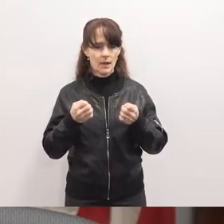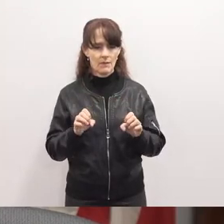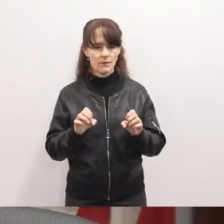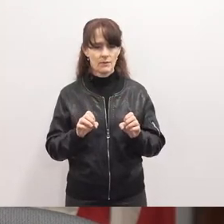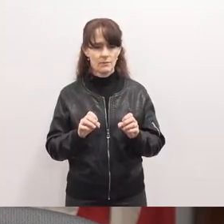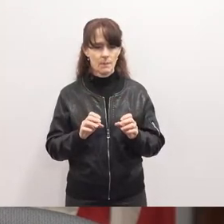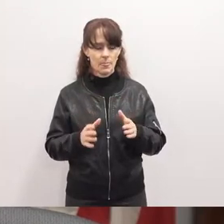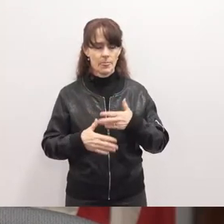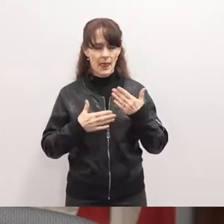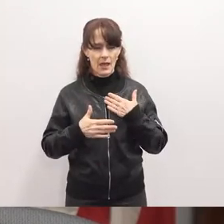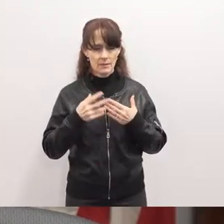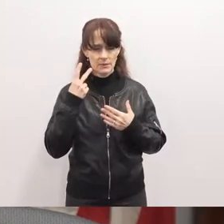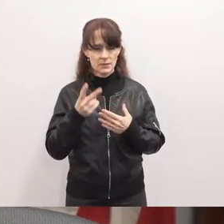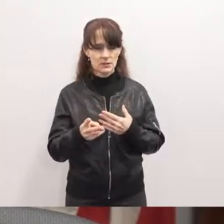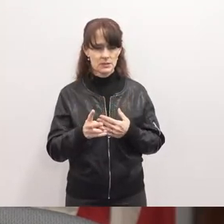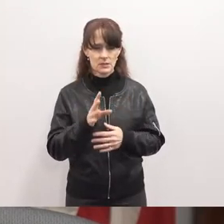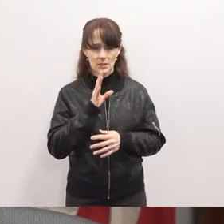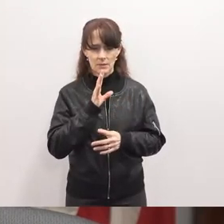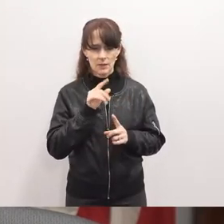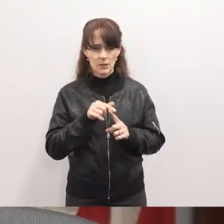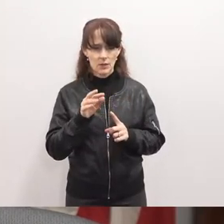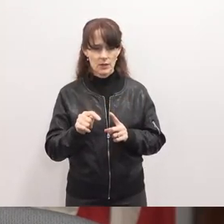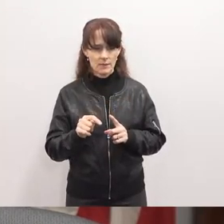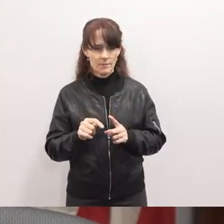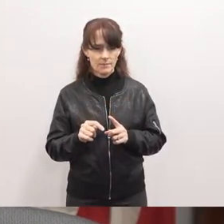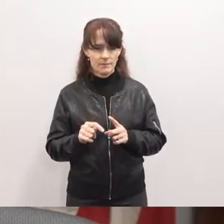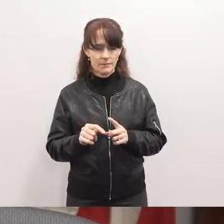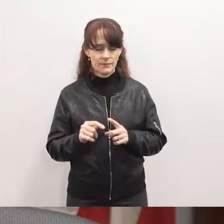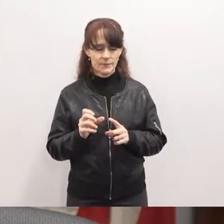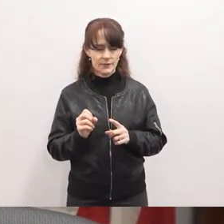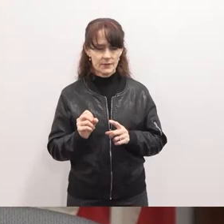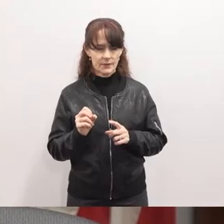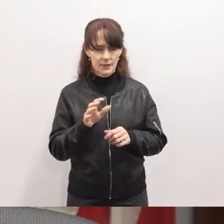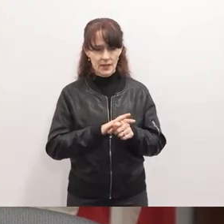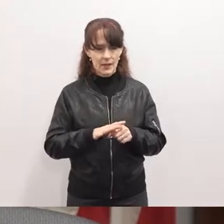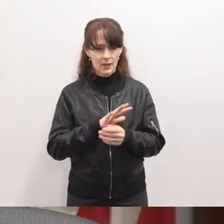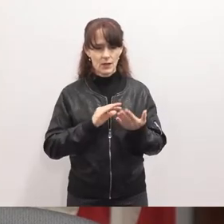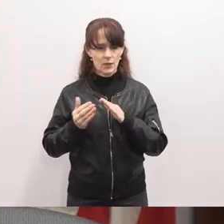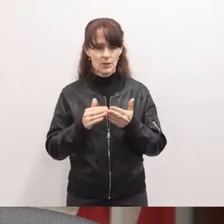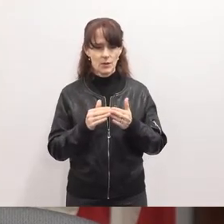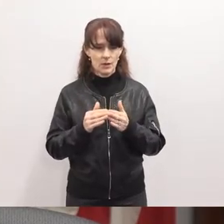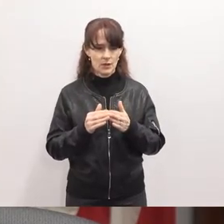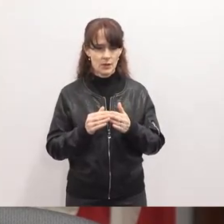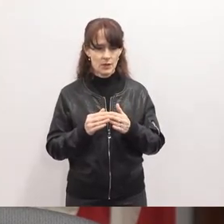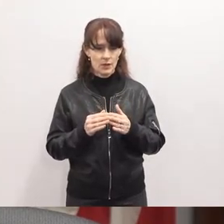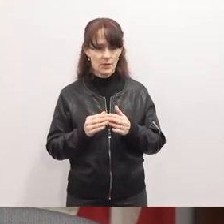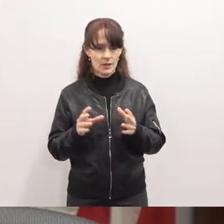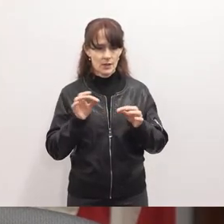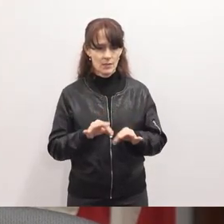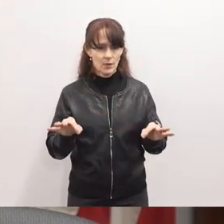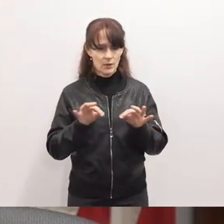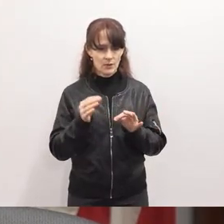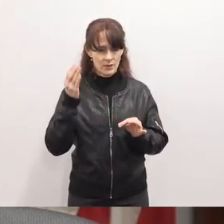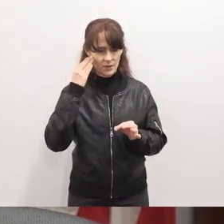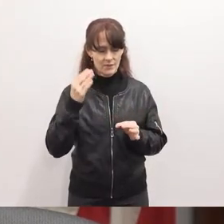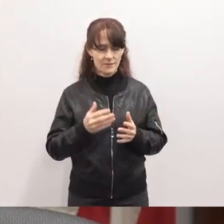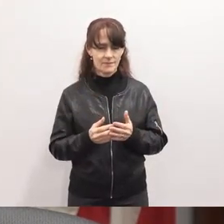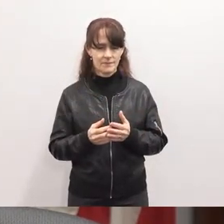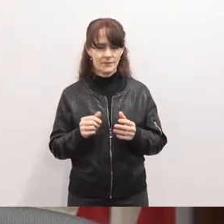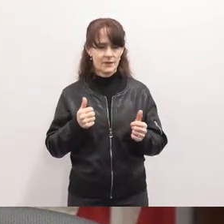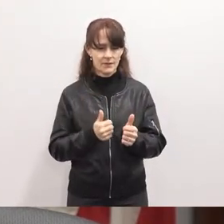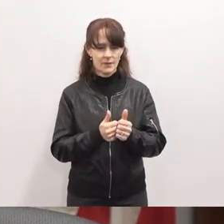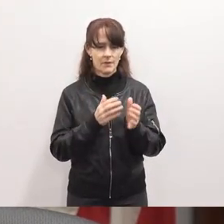so I was happy to see this. If you could speak to this, Alan, I think this is one of those areas that our community, it would be important for them to know that we're following up